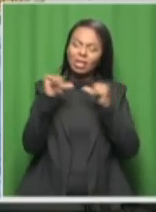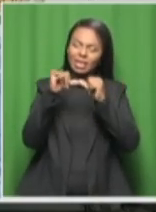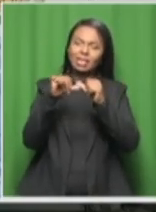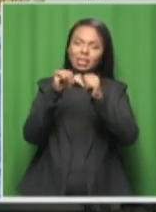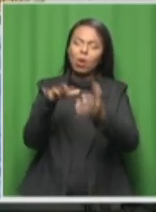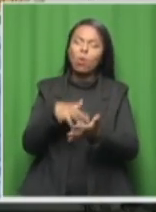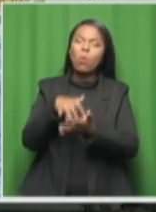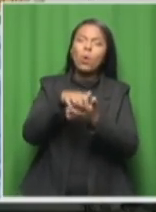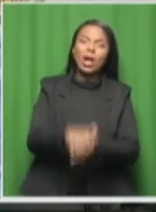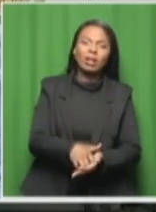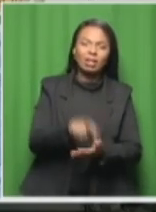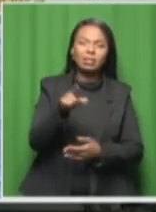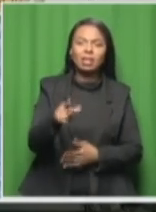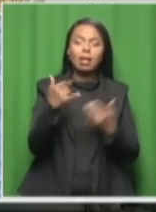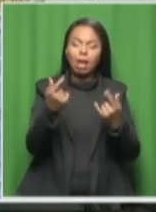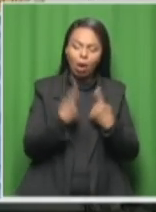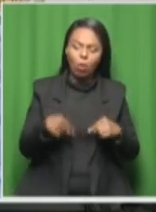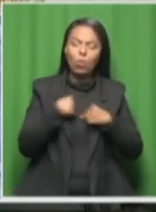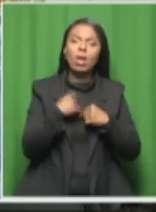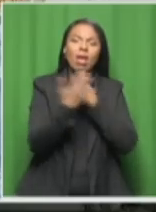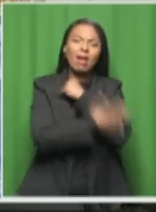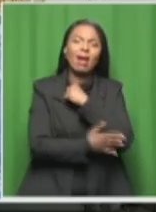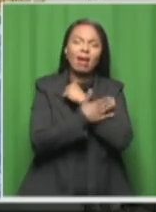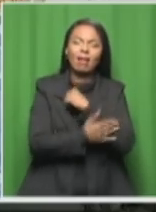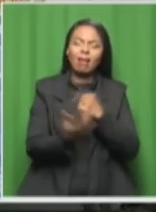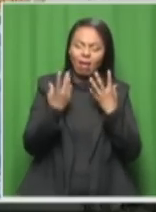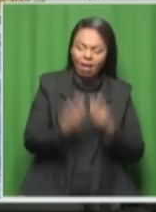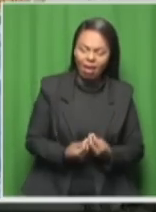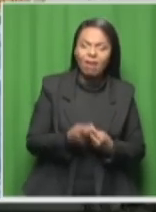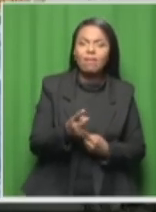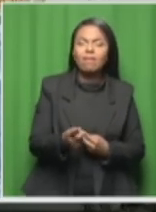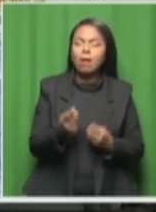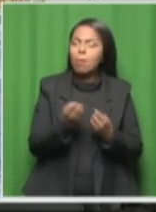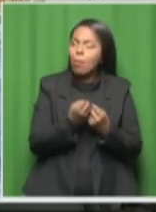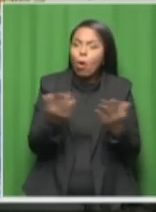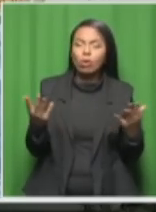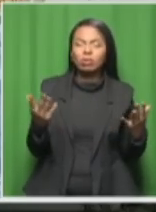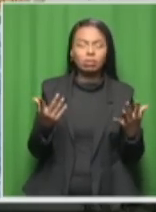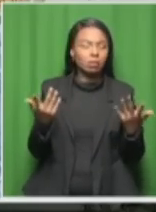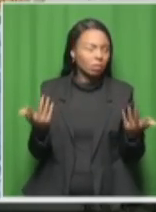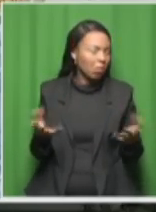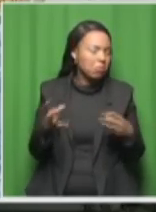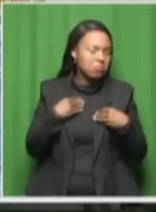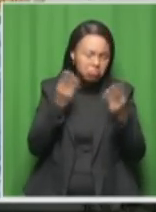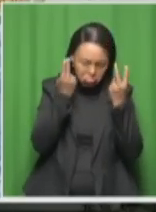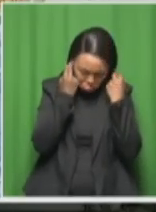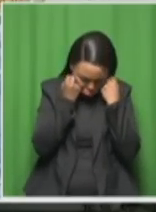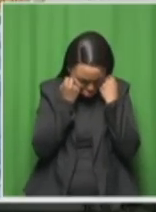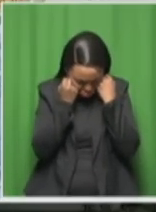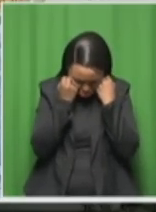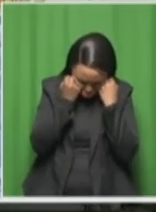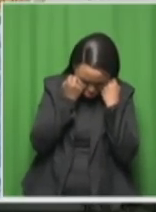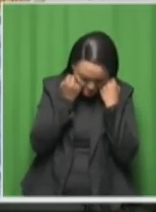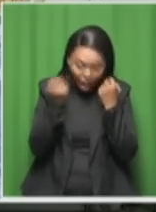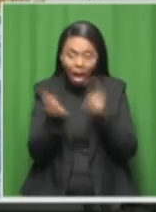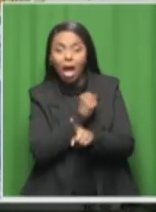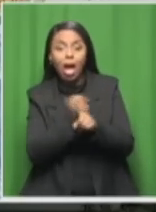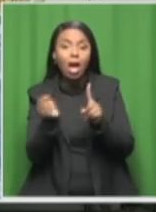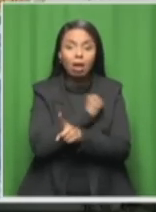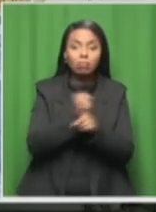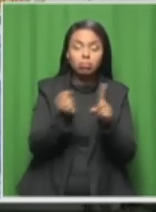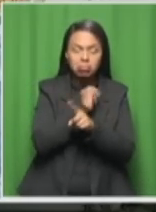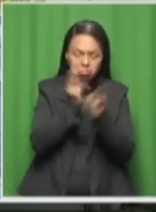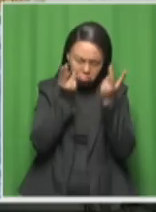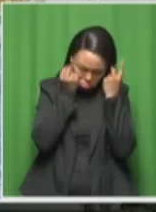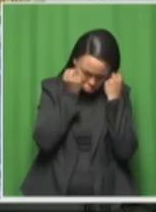weaknesses that we as a country have as well, that have become open to abuse by criminal syndicates, among others.